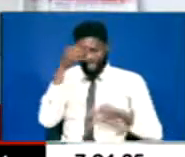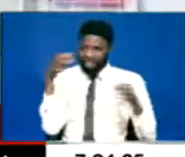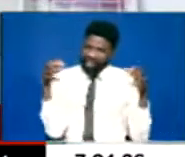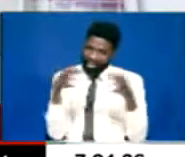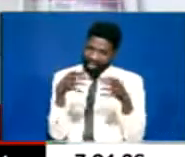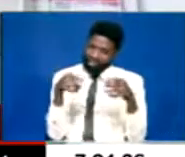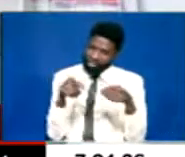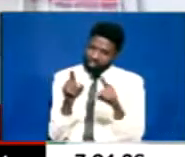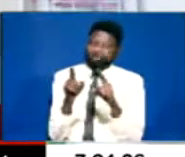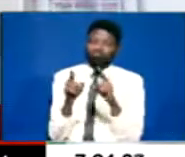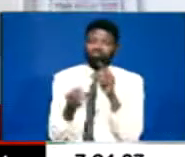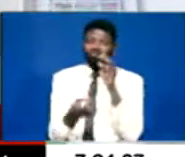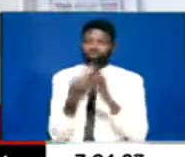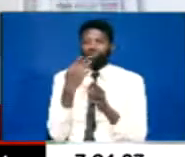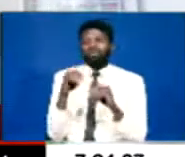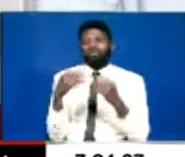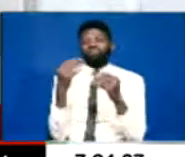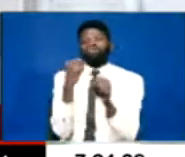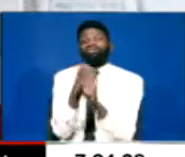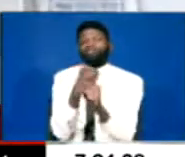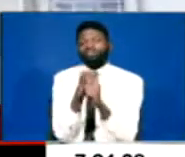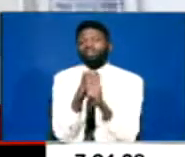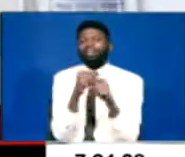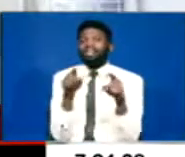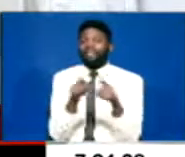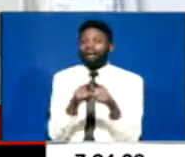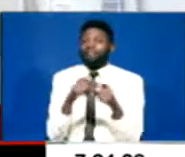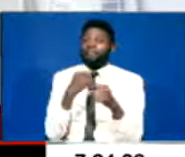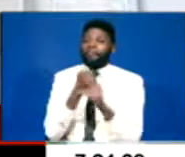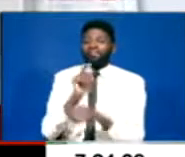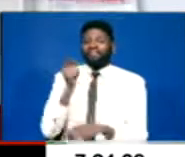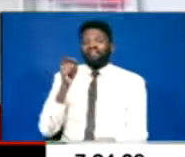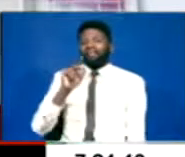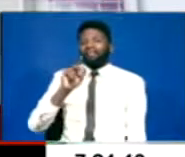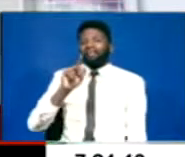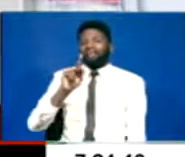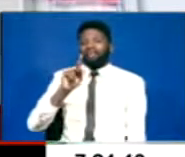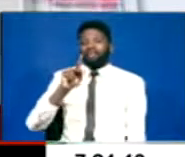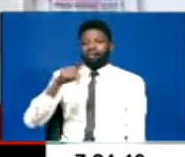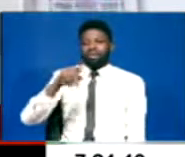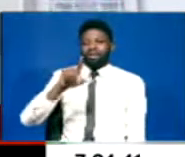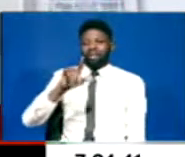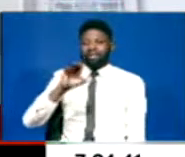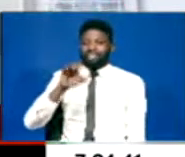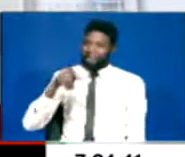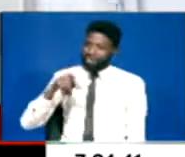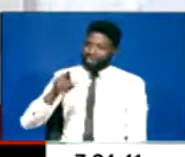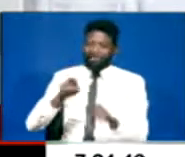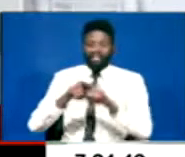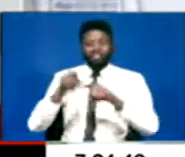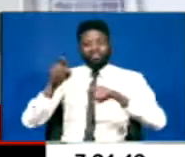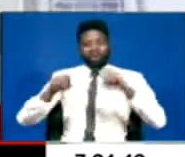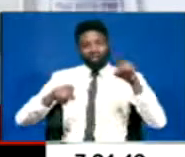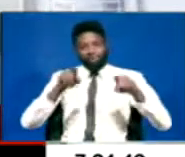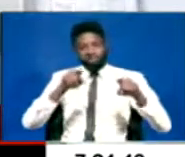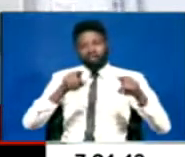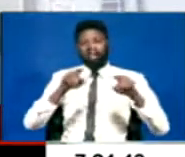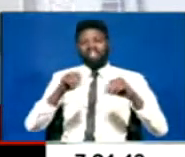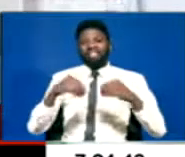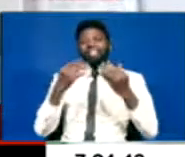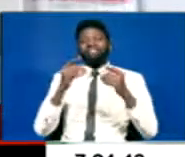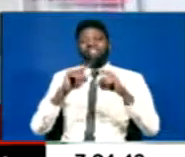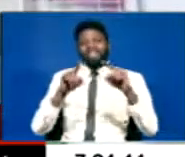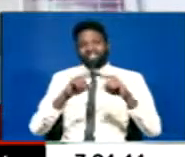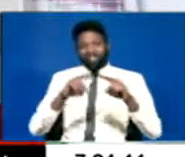councils, and making the Kenya Power and Lighting Company KPLC divest to distributing off-grid solutions like solar